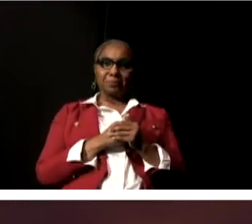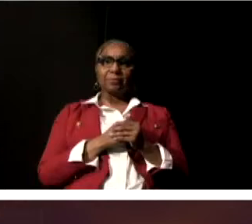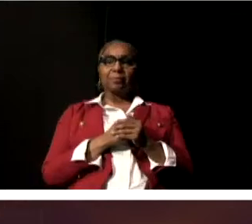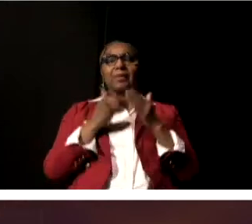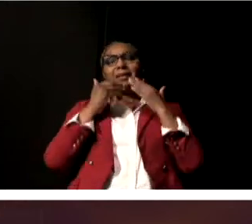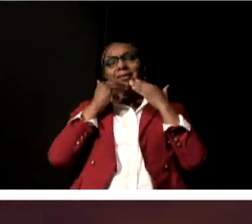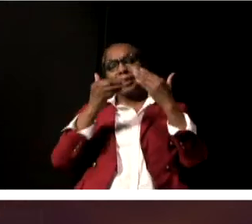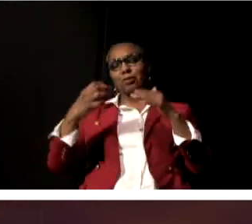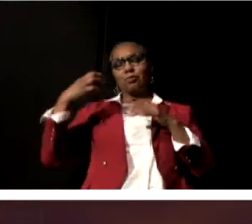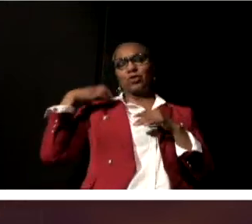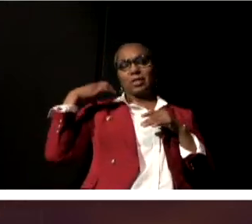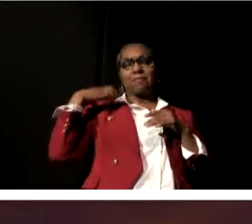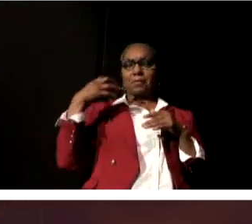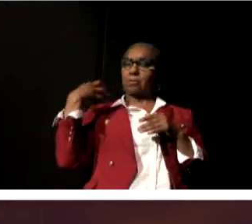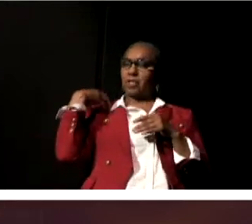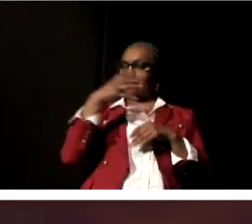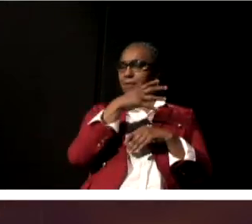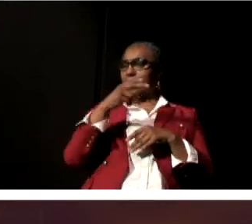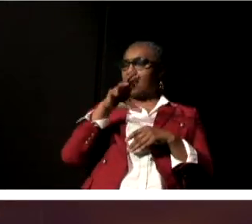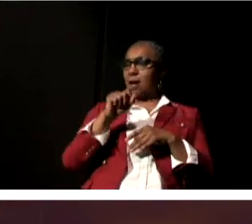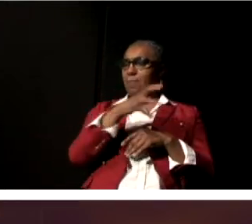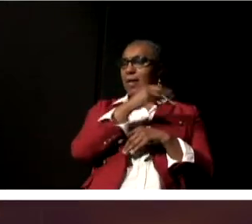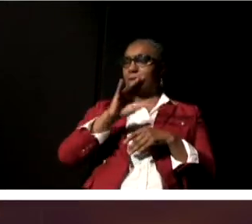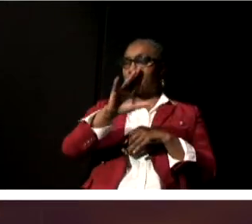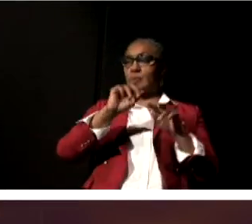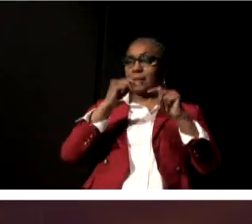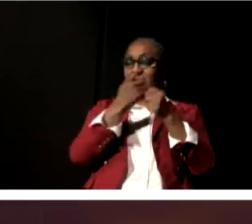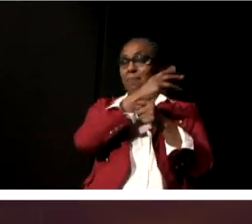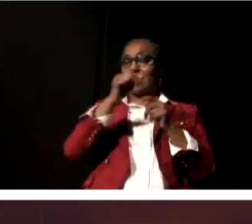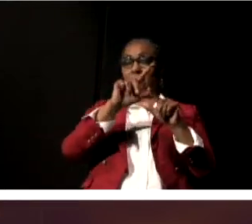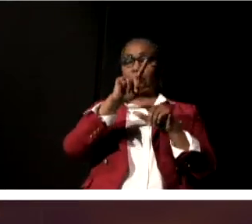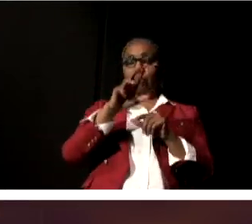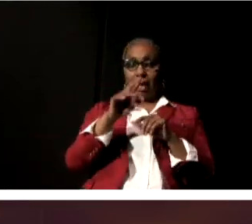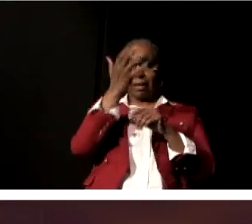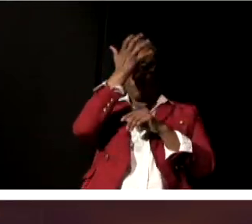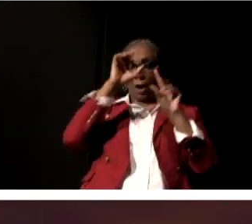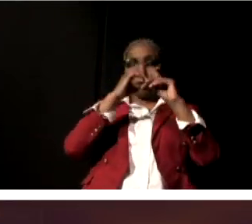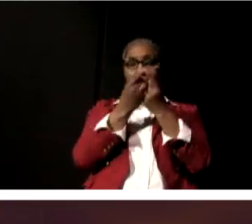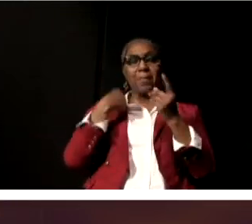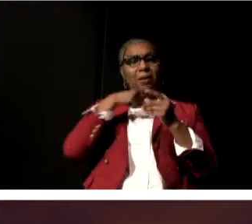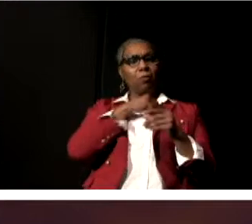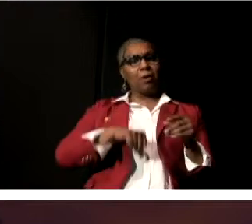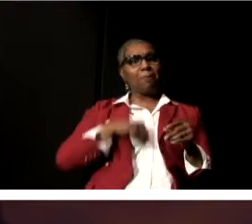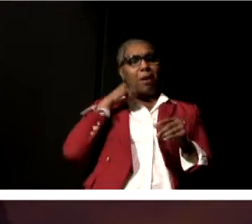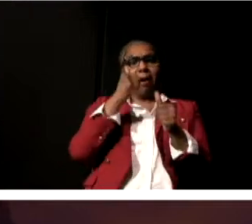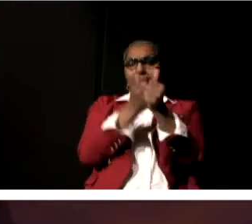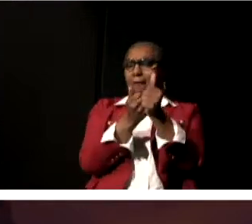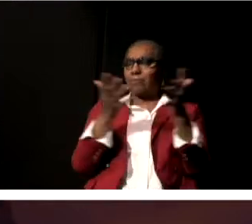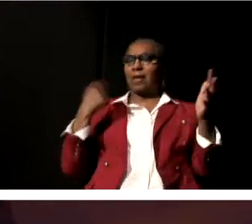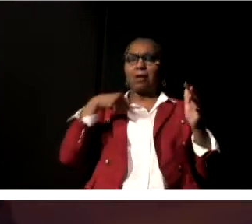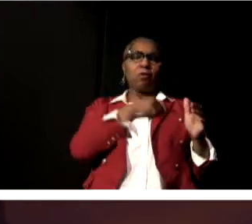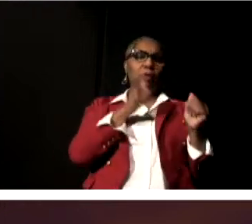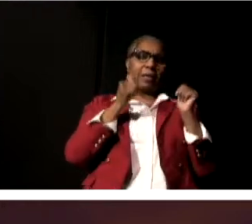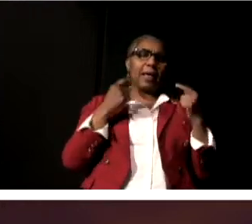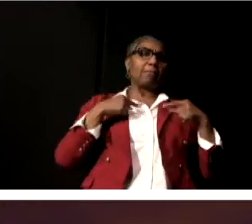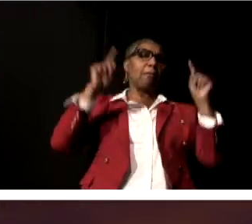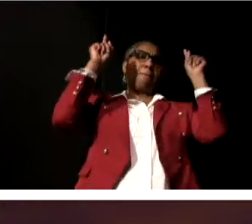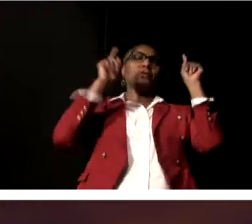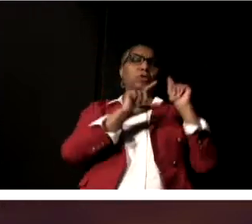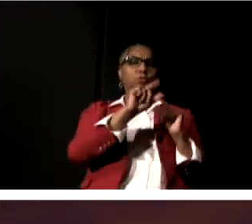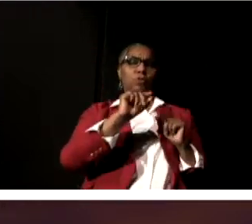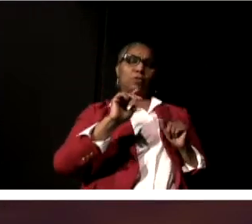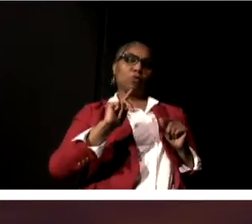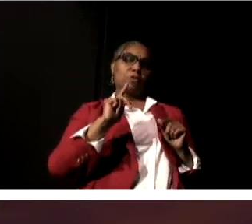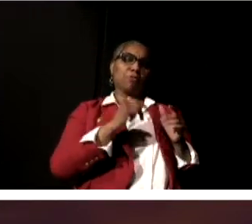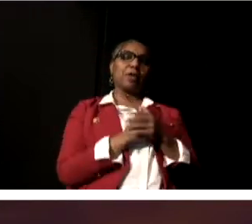Thank you, Chief Delphon Hubbard and your team in the Little Rock Fire Department. We are proud of everything we were able to accomplish in